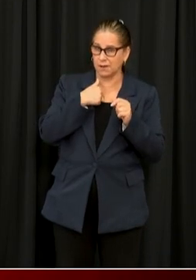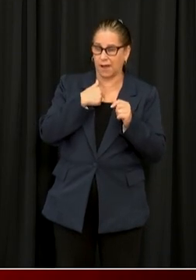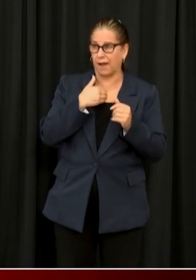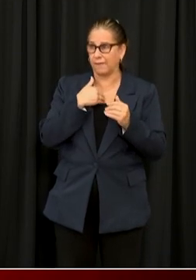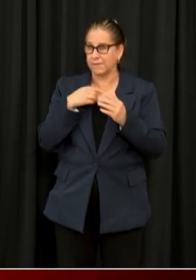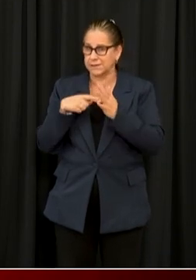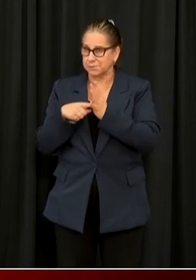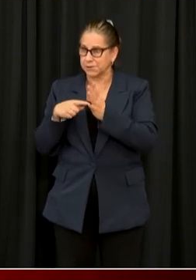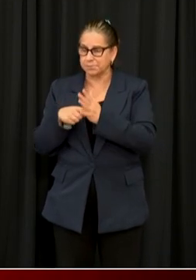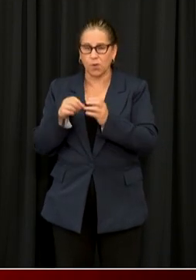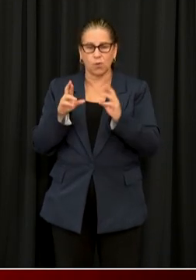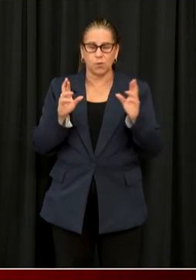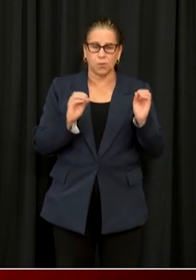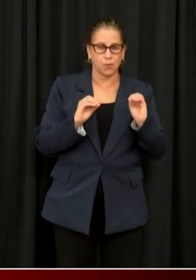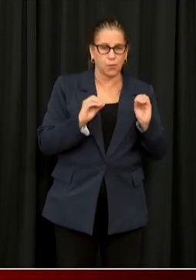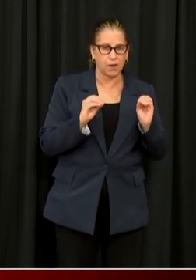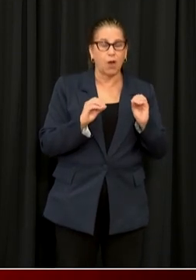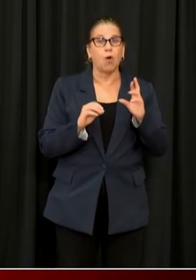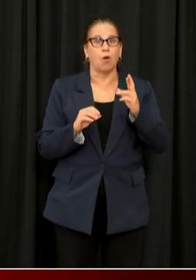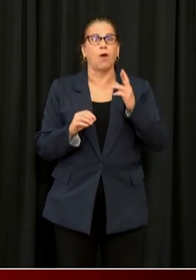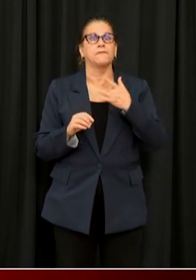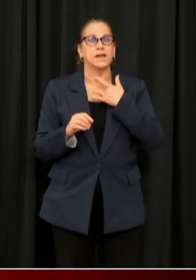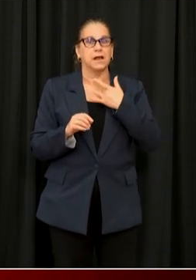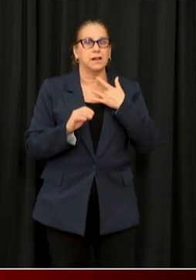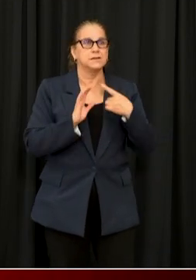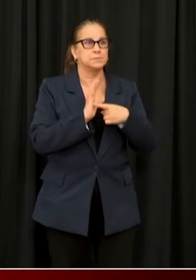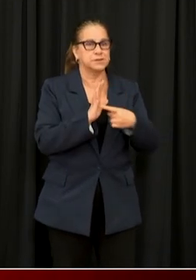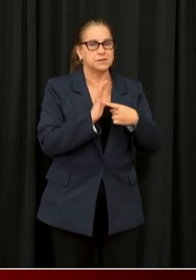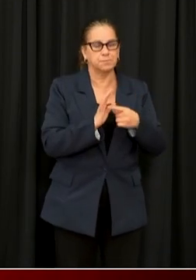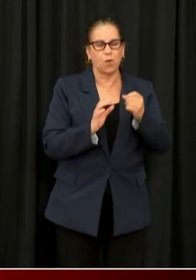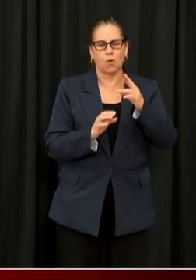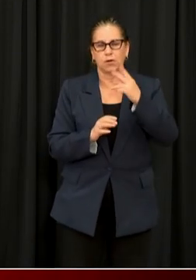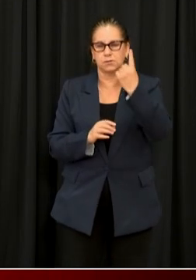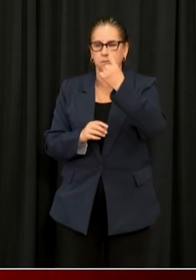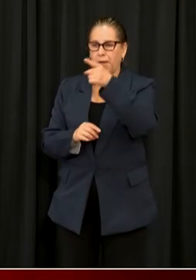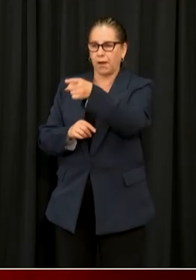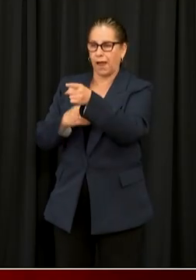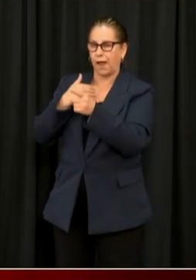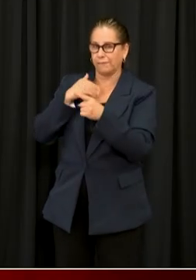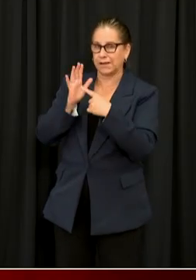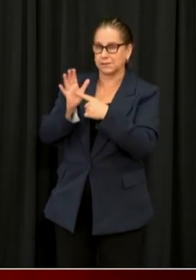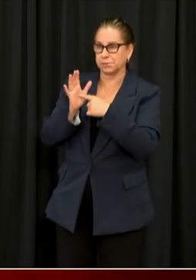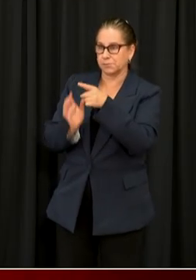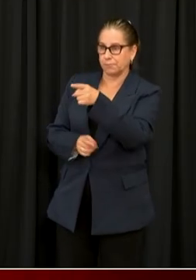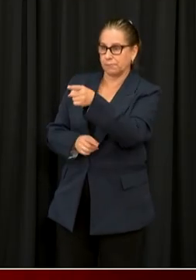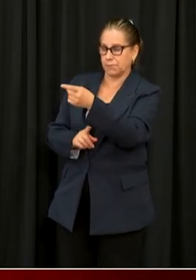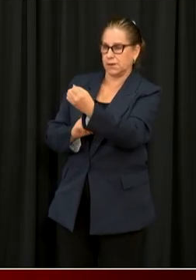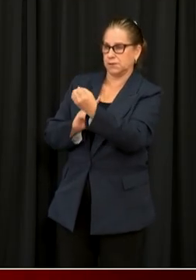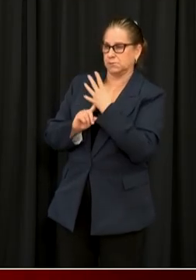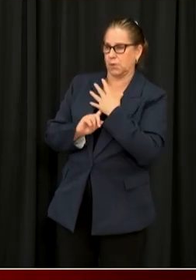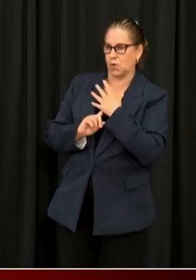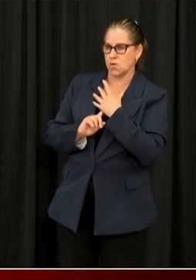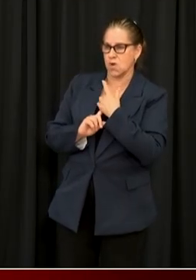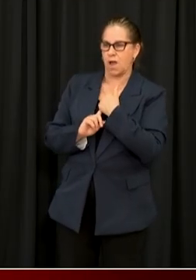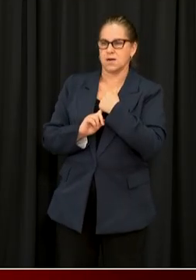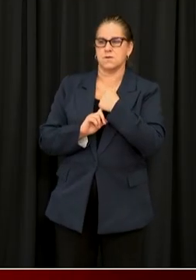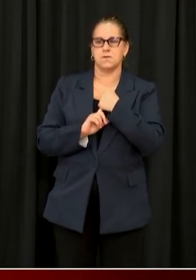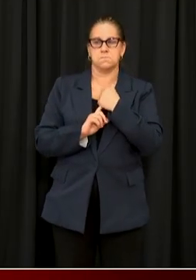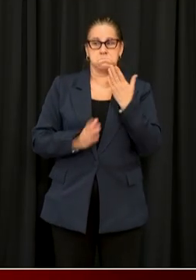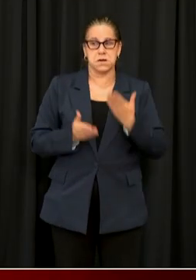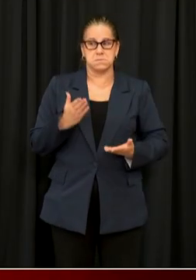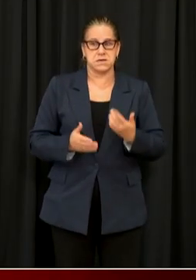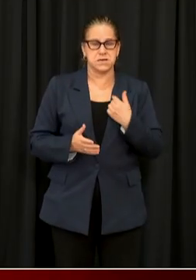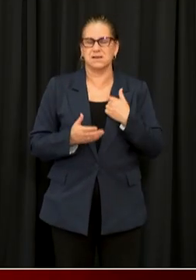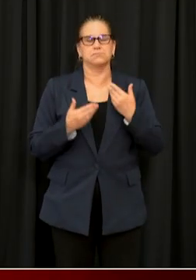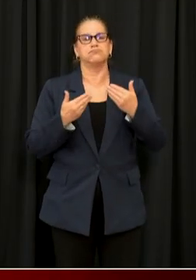been exposed, you should get tested. You should stay home as well. If you are concerned that you have been exposed while out